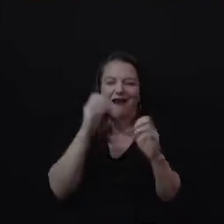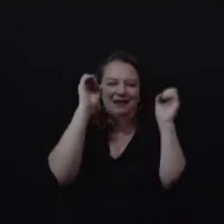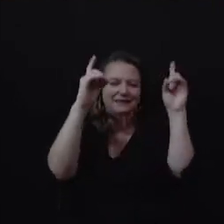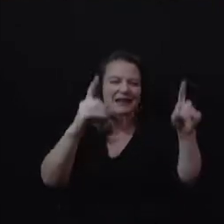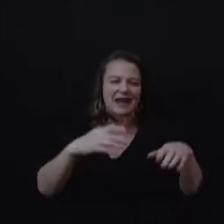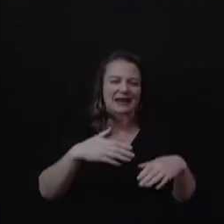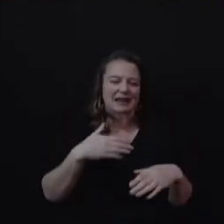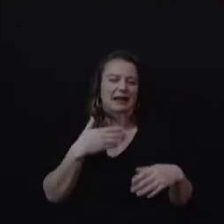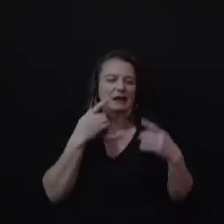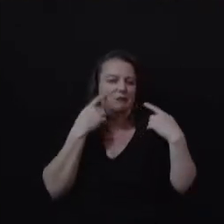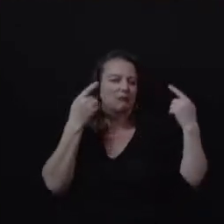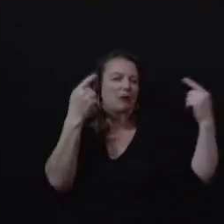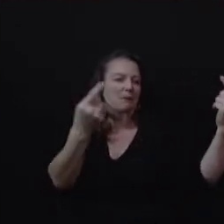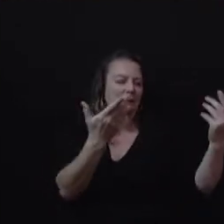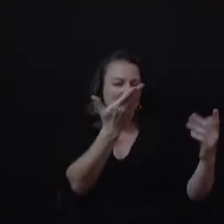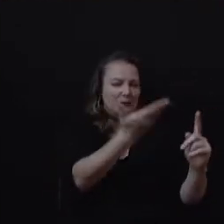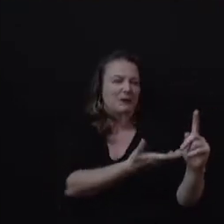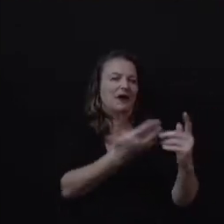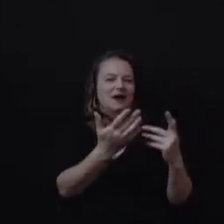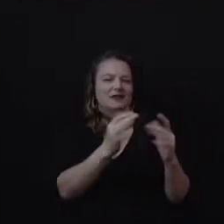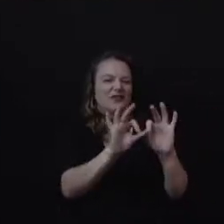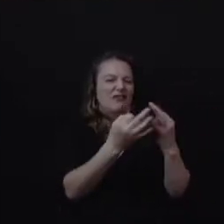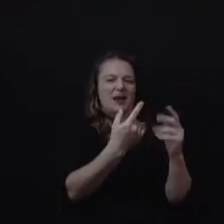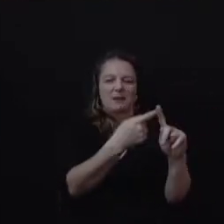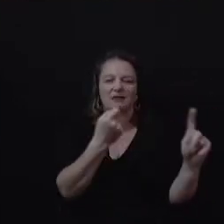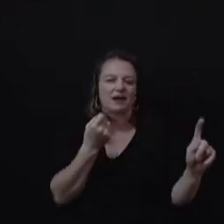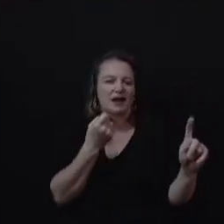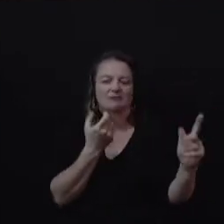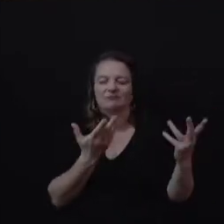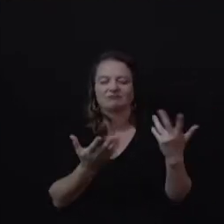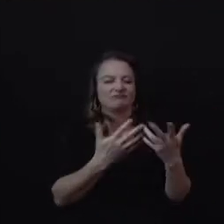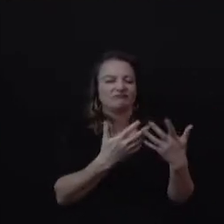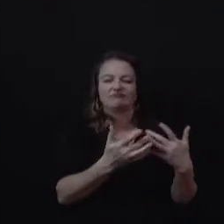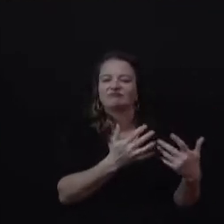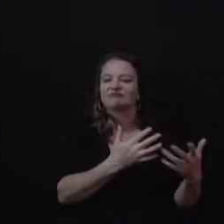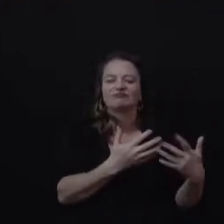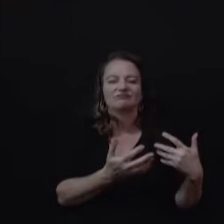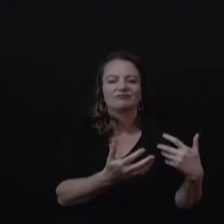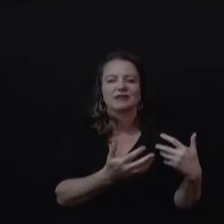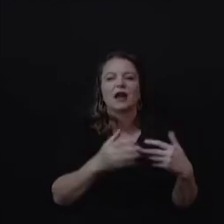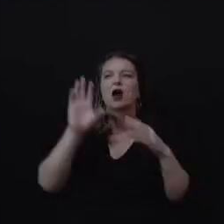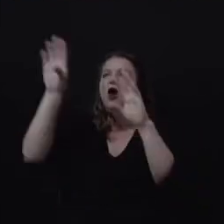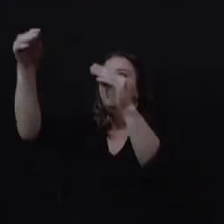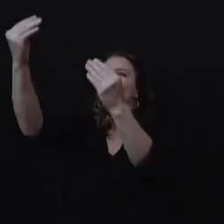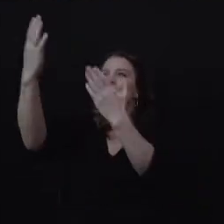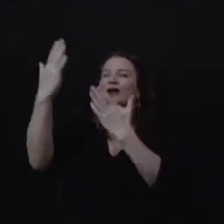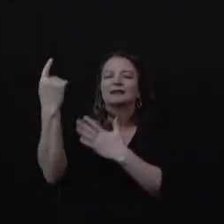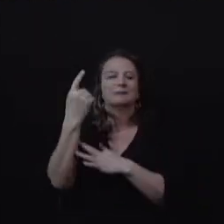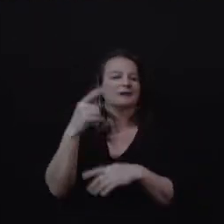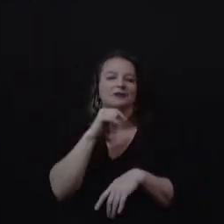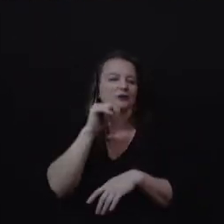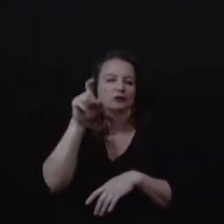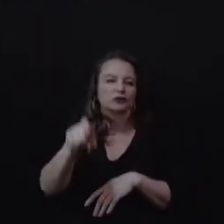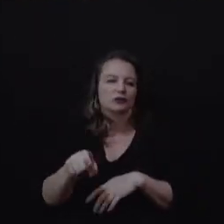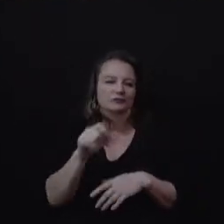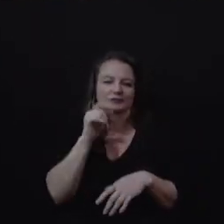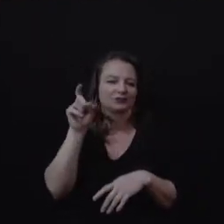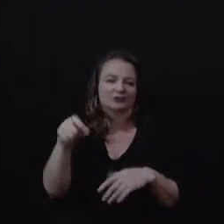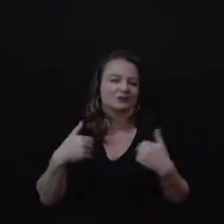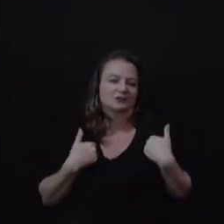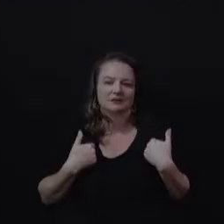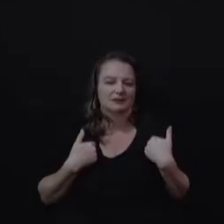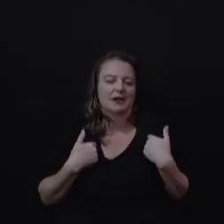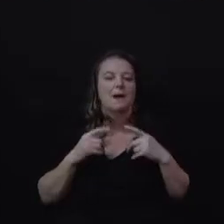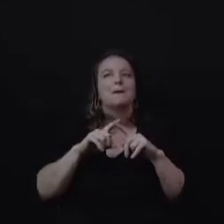are, what family you come from or don't come from. Grace is something you don't deserve it.